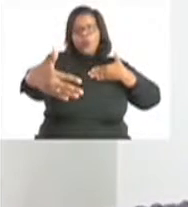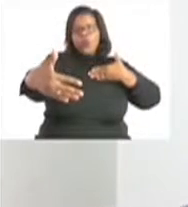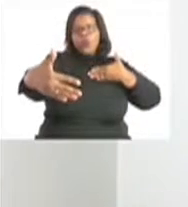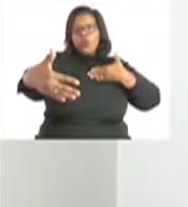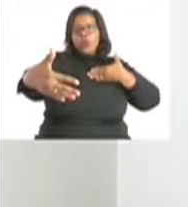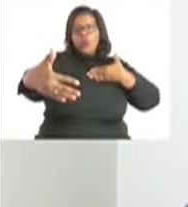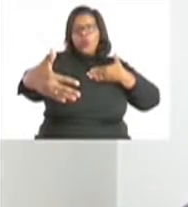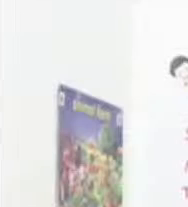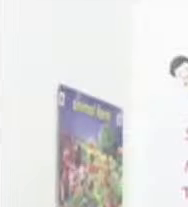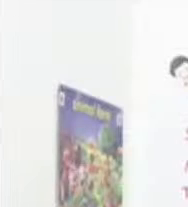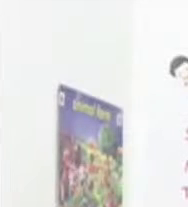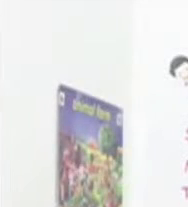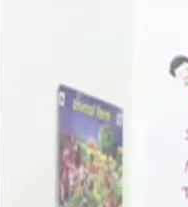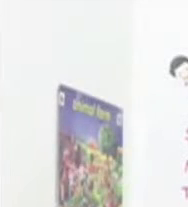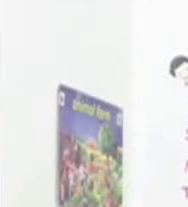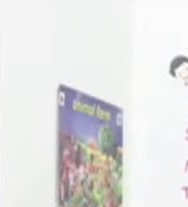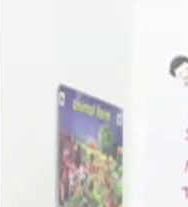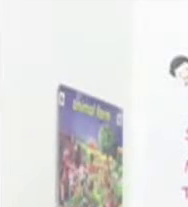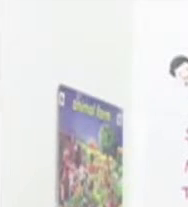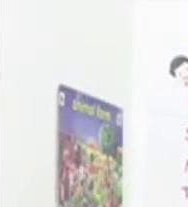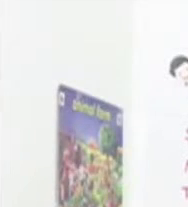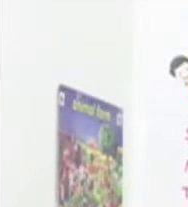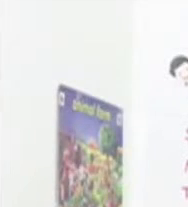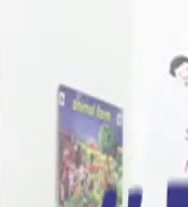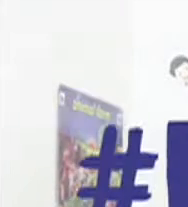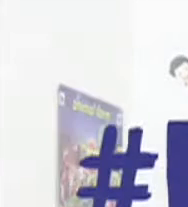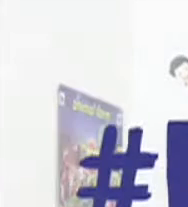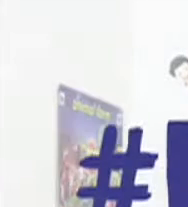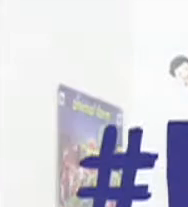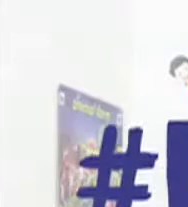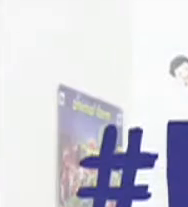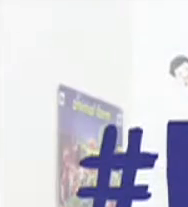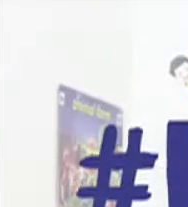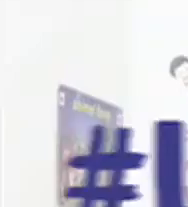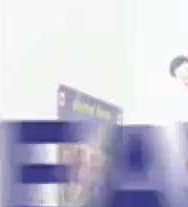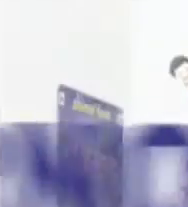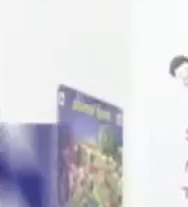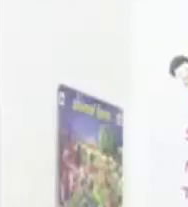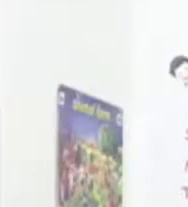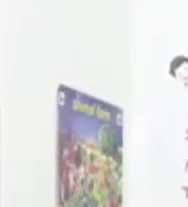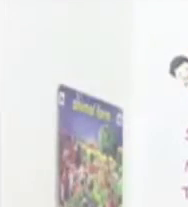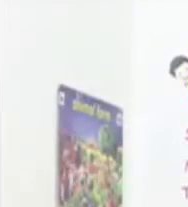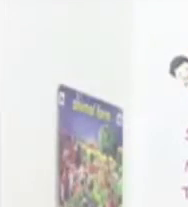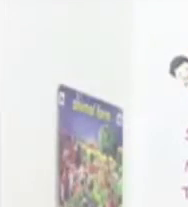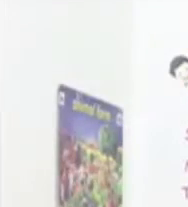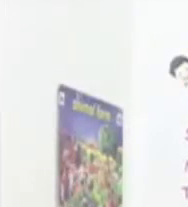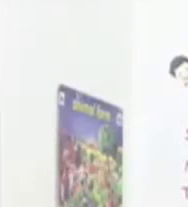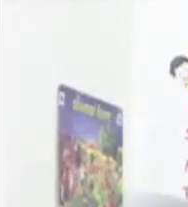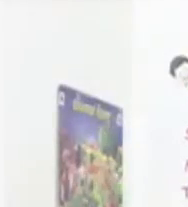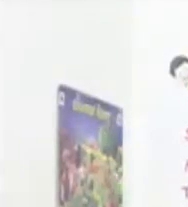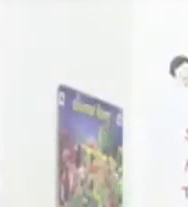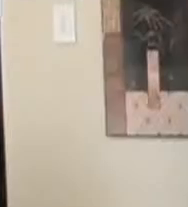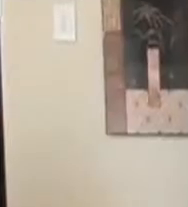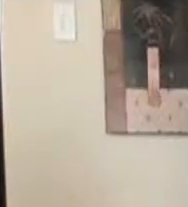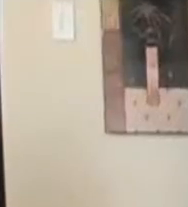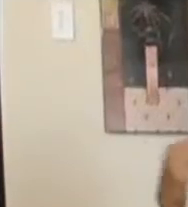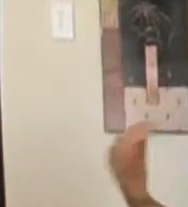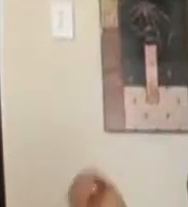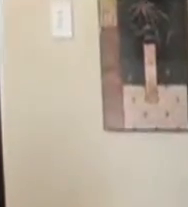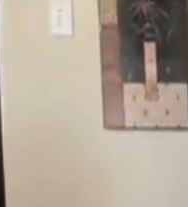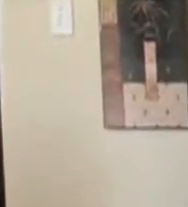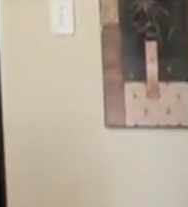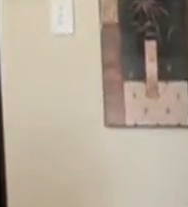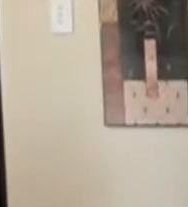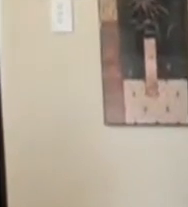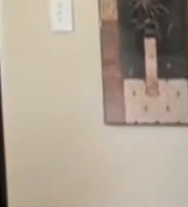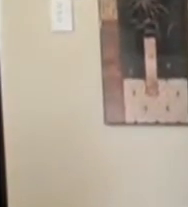also our goal here at One Africa TV's #LearnOn1. That's why we bring free quality